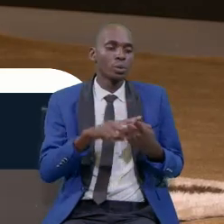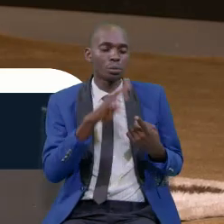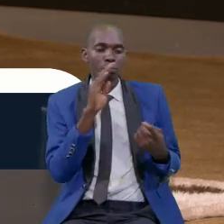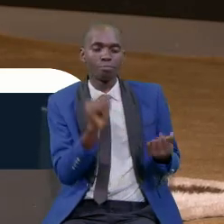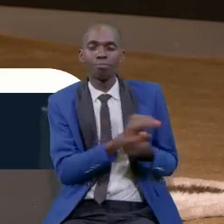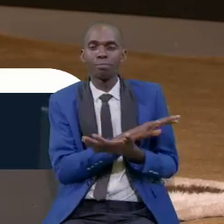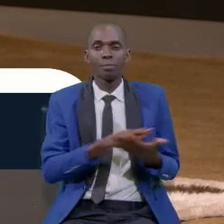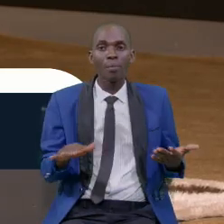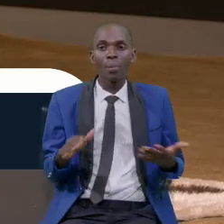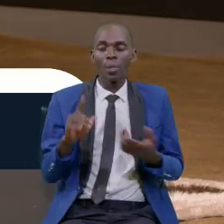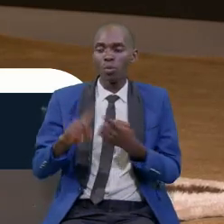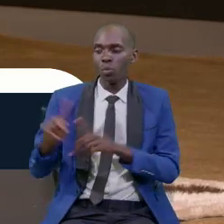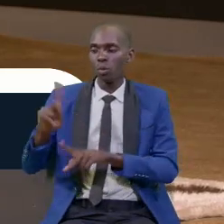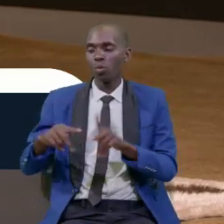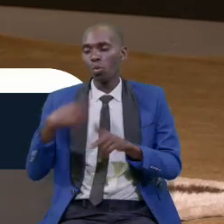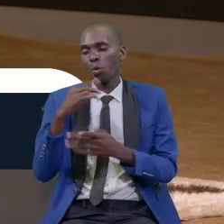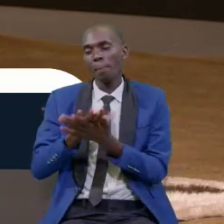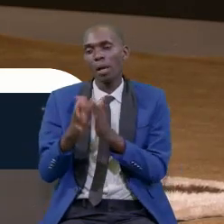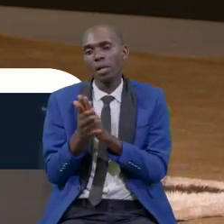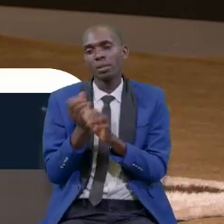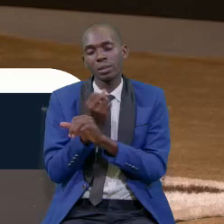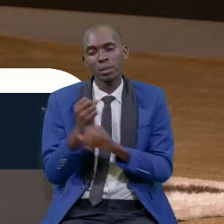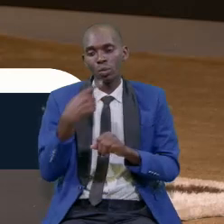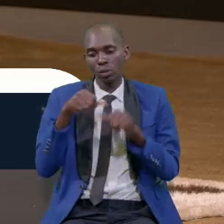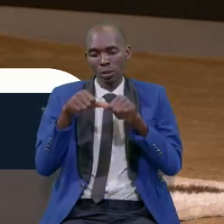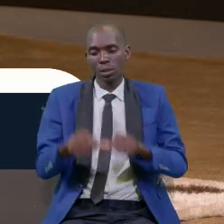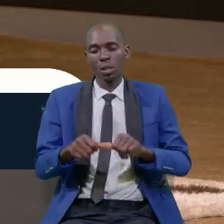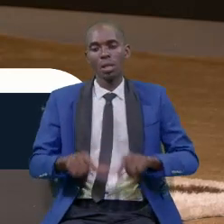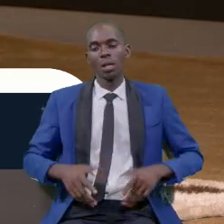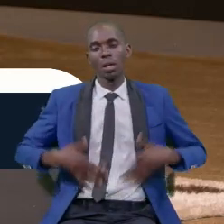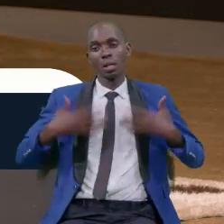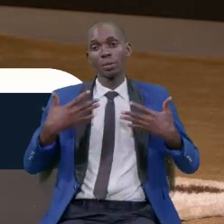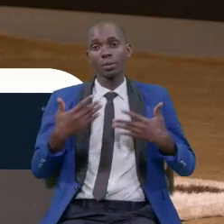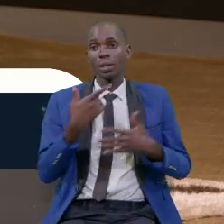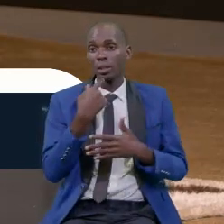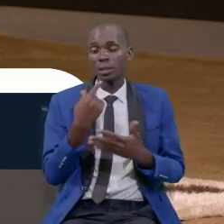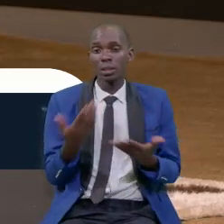are saved and who remained alive. It says